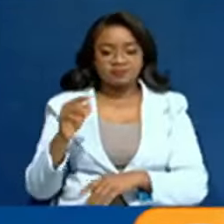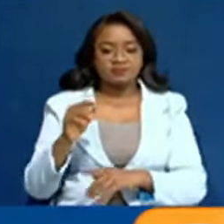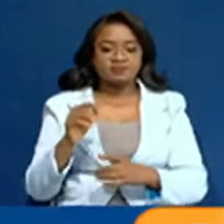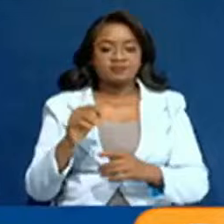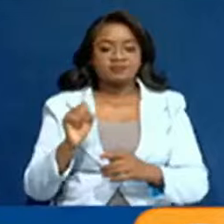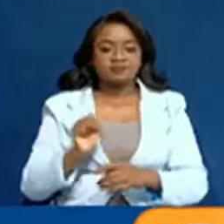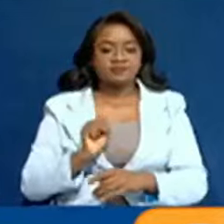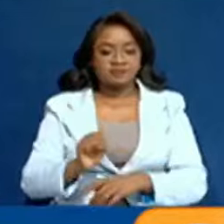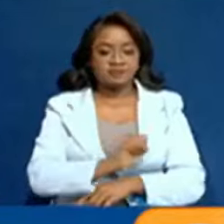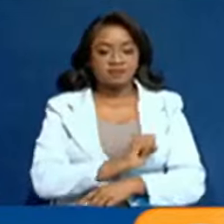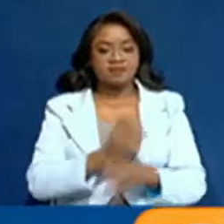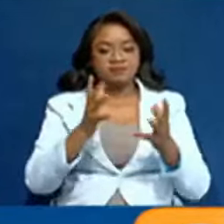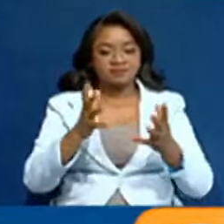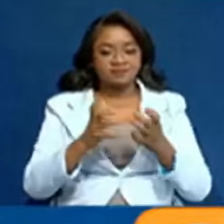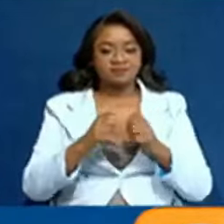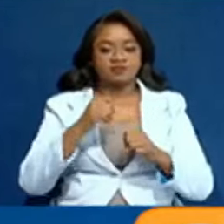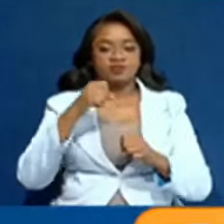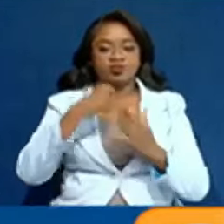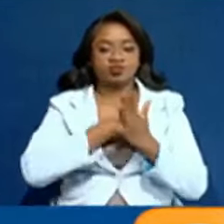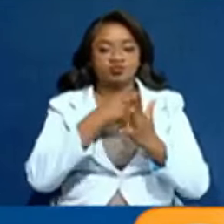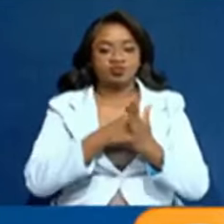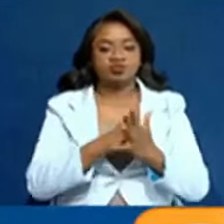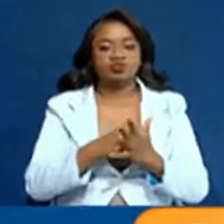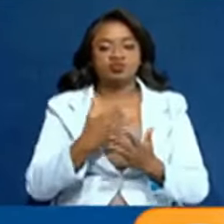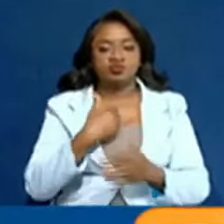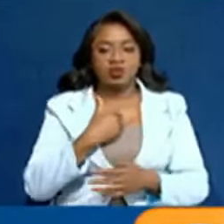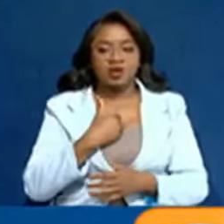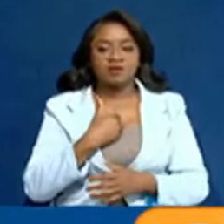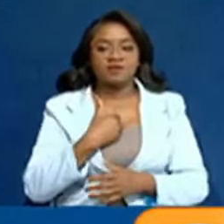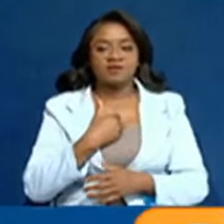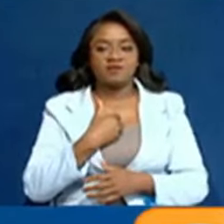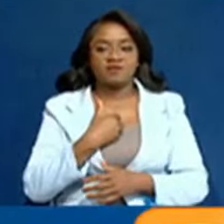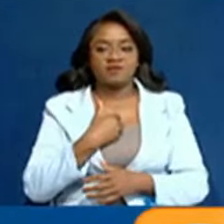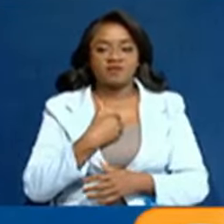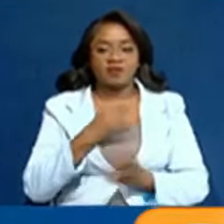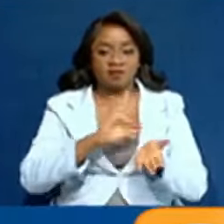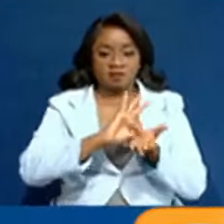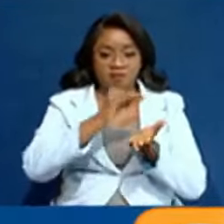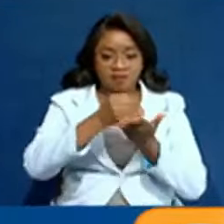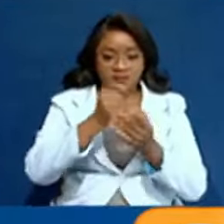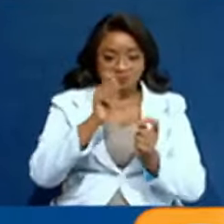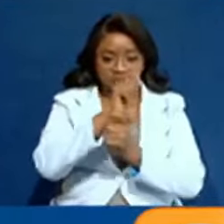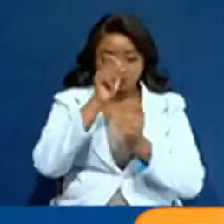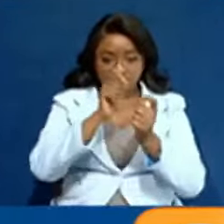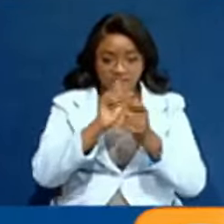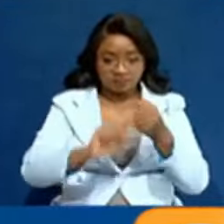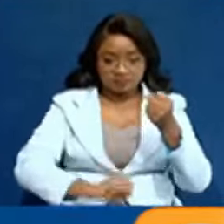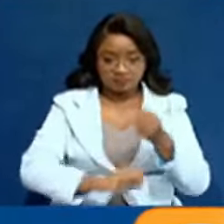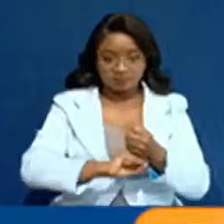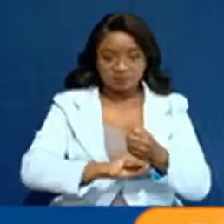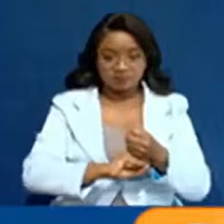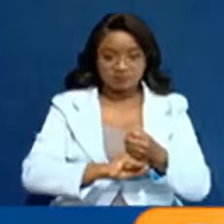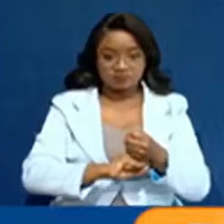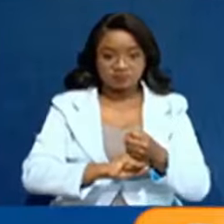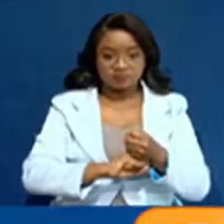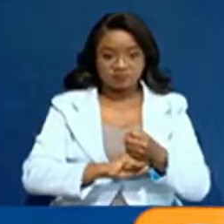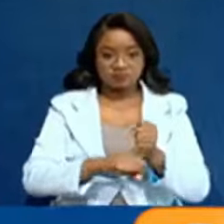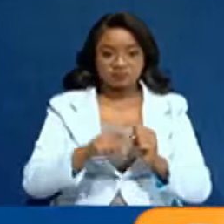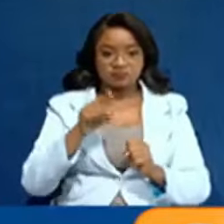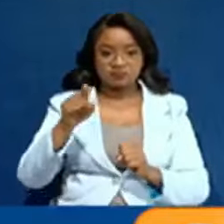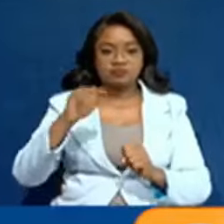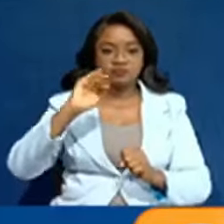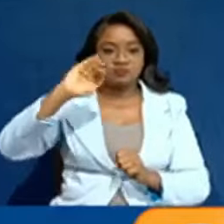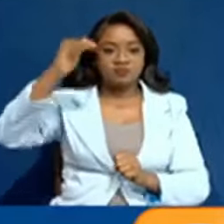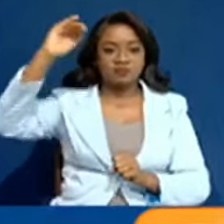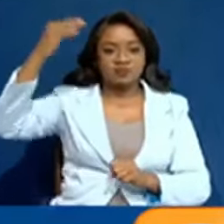push very, very hard to have, one, a fund to specifically support the cities. Because cities in